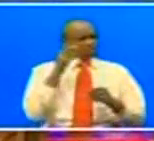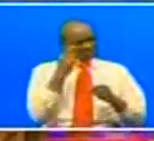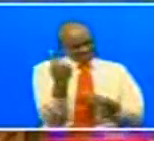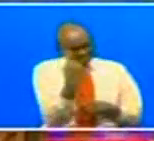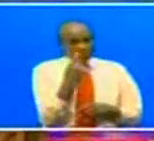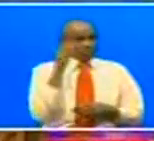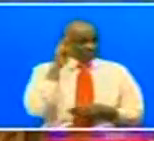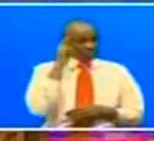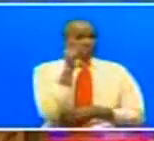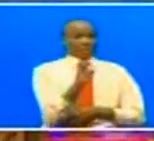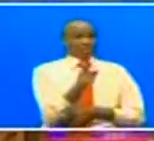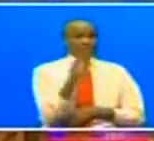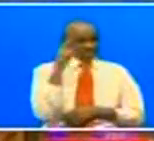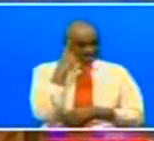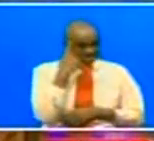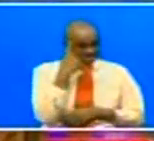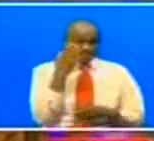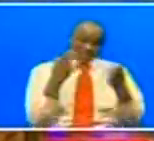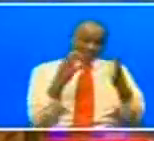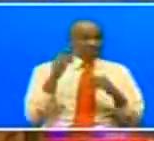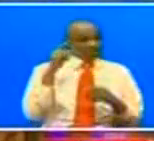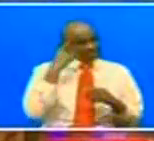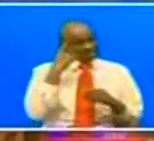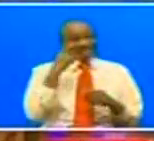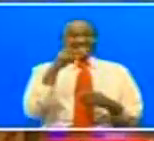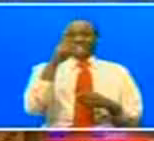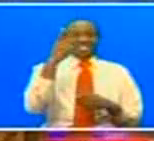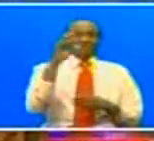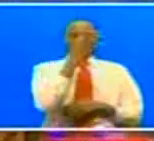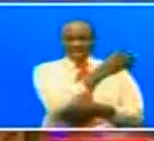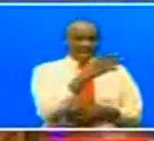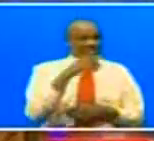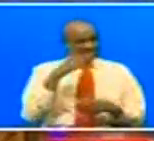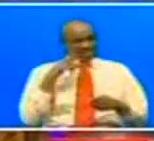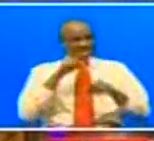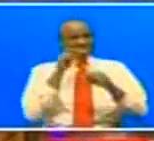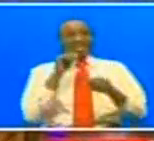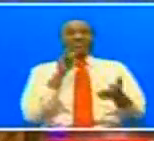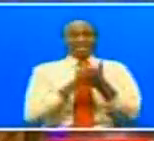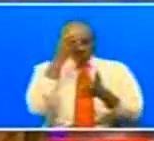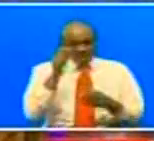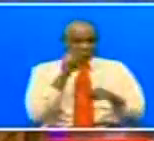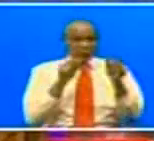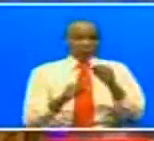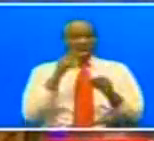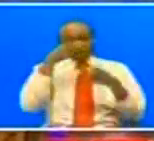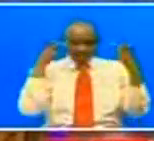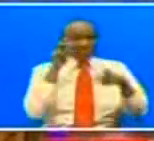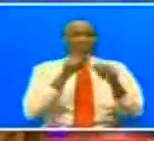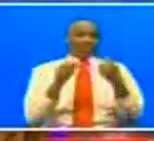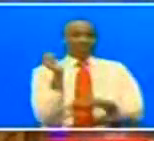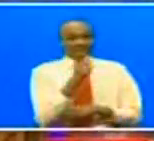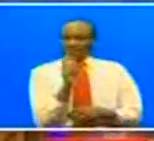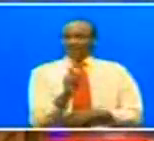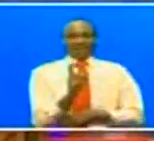very difficult. Some people say, oh, it's because KDF are in Somalia. I don't think that's the case. Some will say, well, it's because